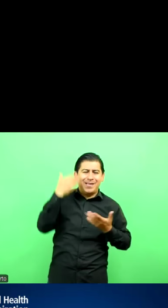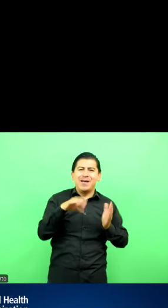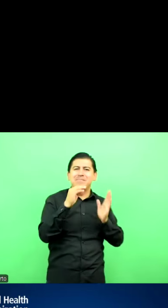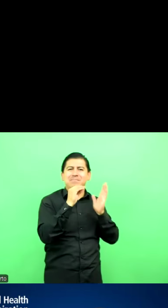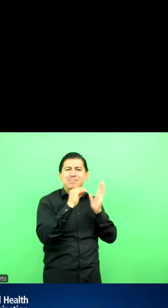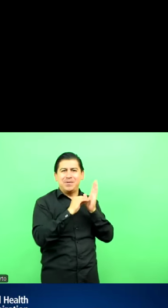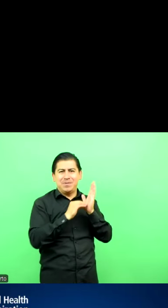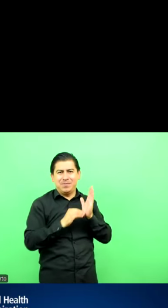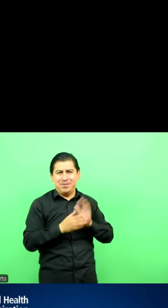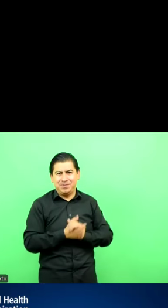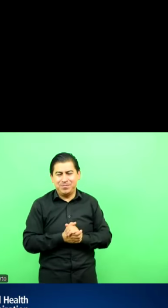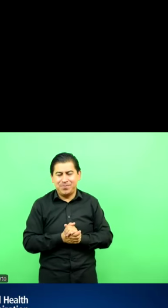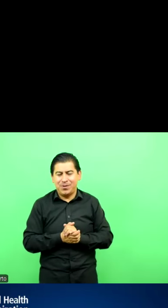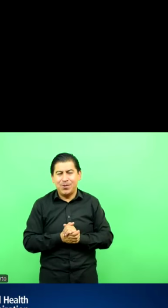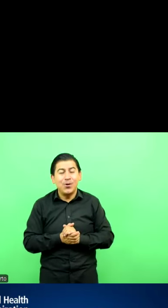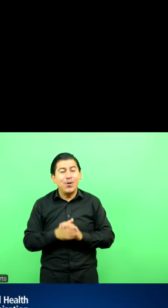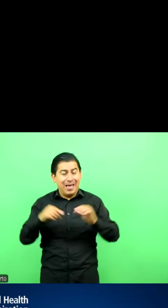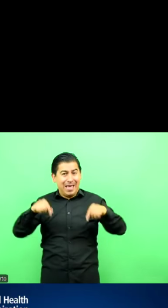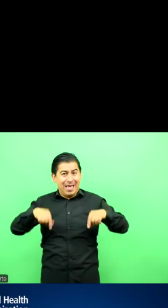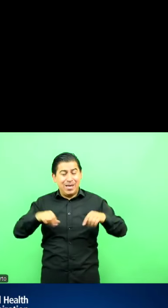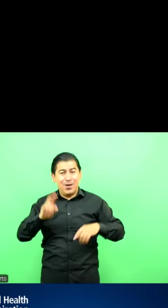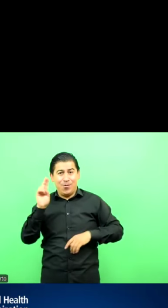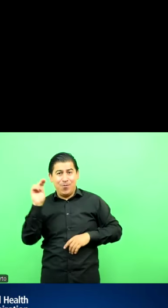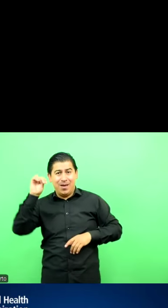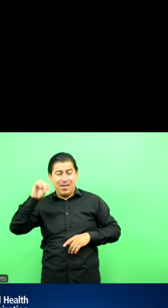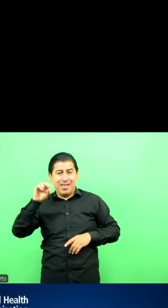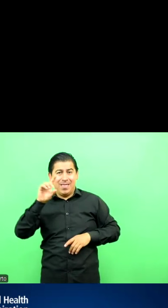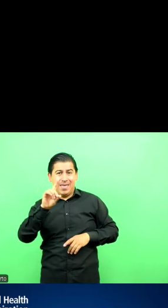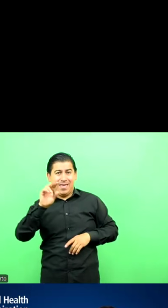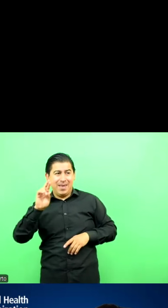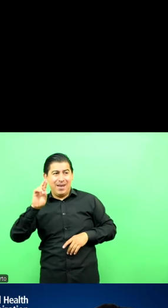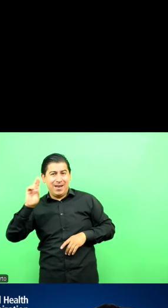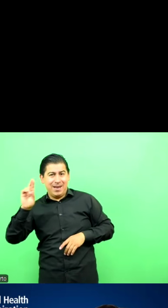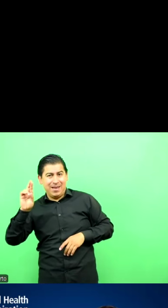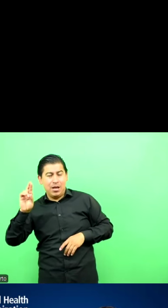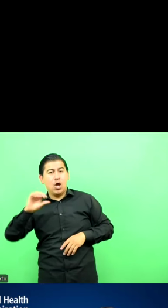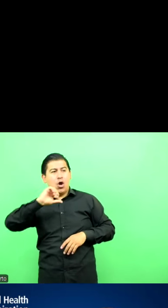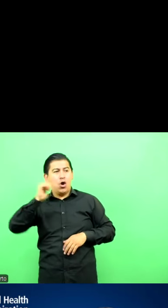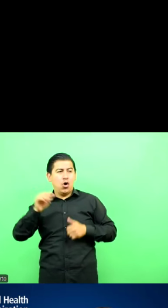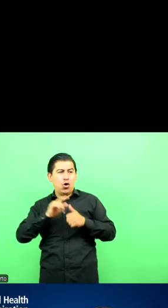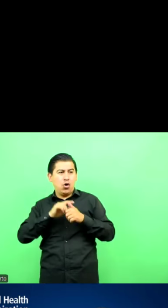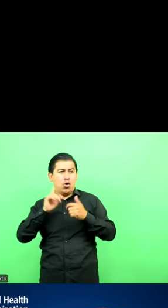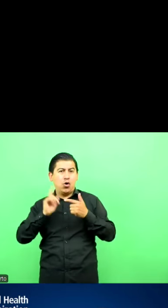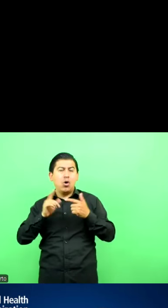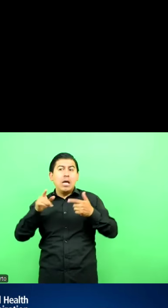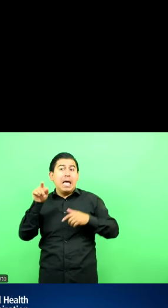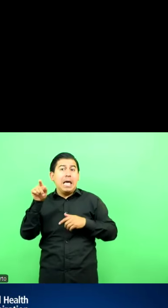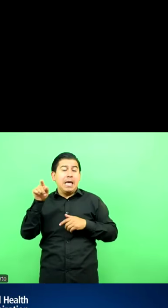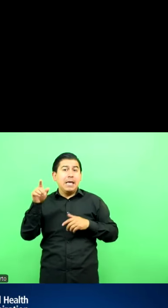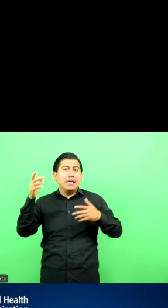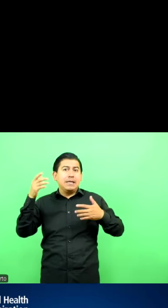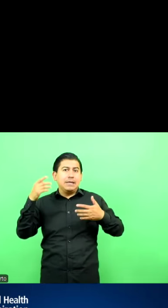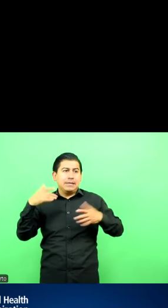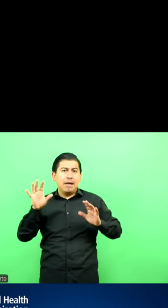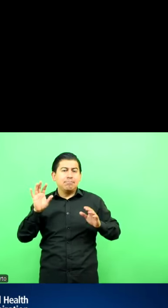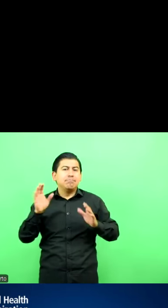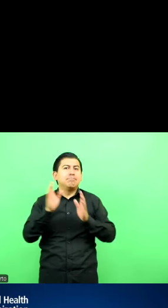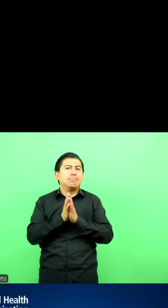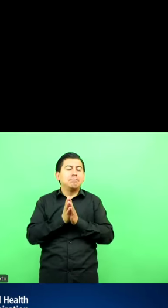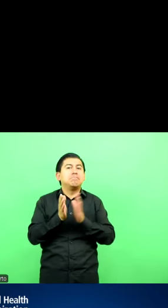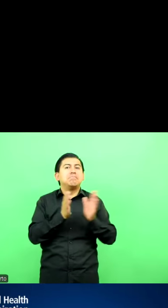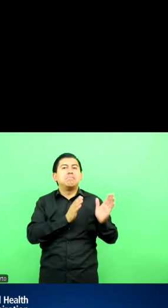designated one of the International Day for Disaster Risk Reduction for the older people, that they must be included in all disaster